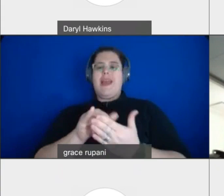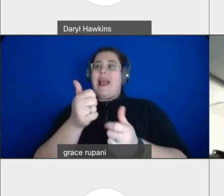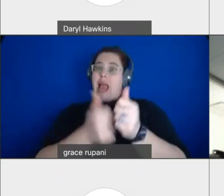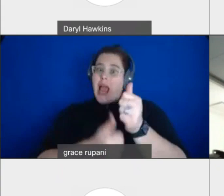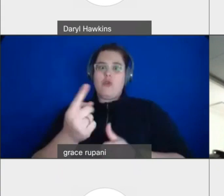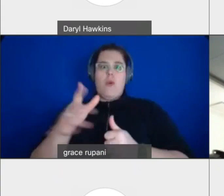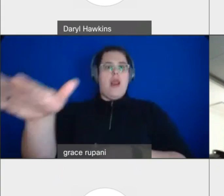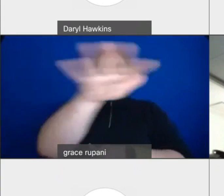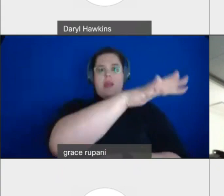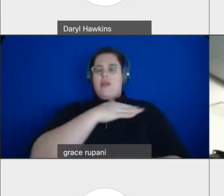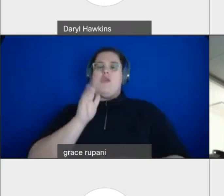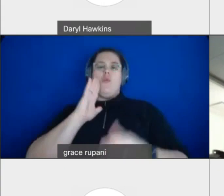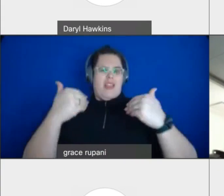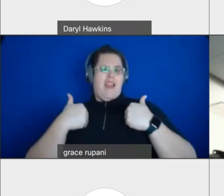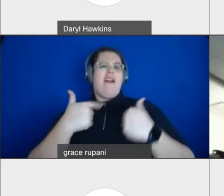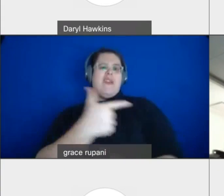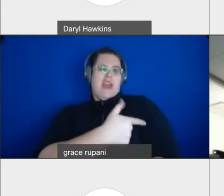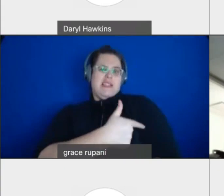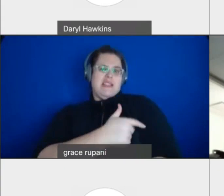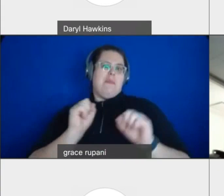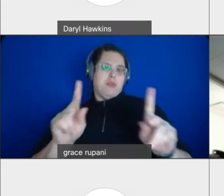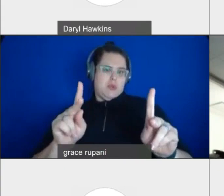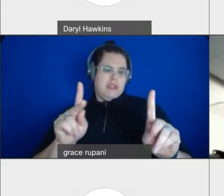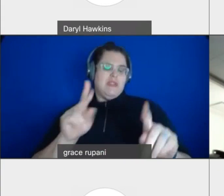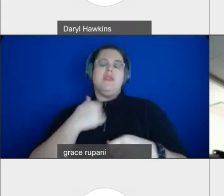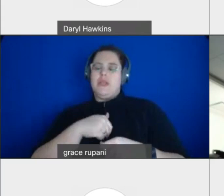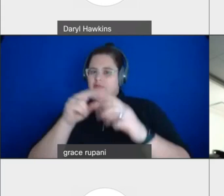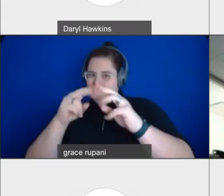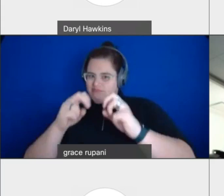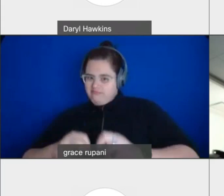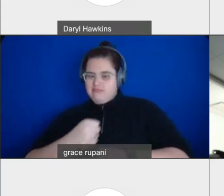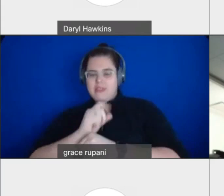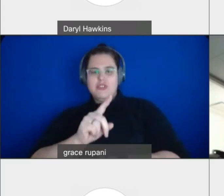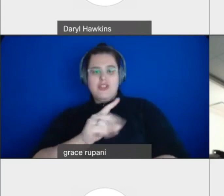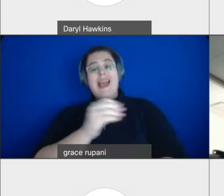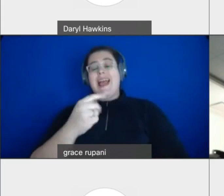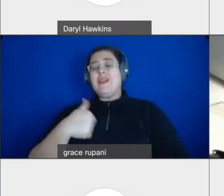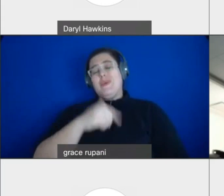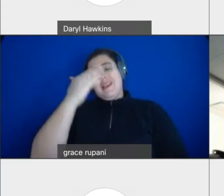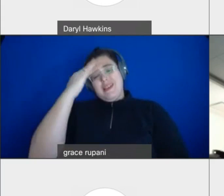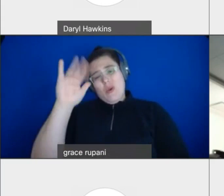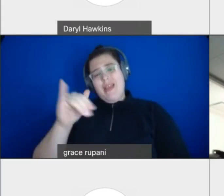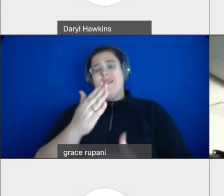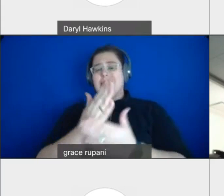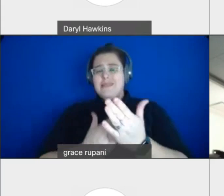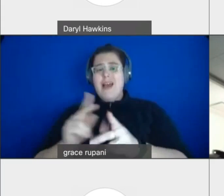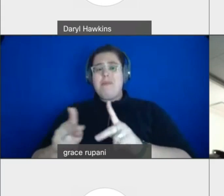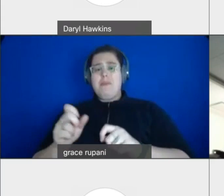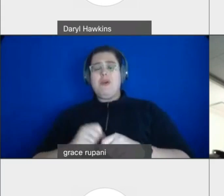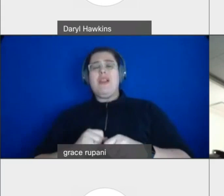this vaccine. And we are aware that some people have tried and have not been successful,